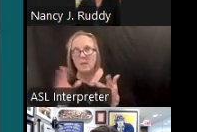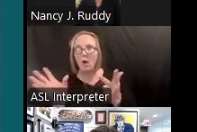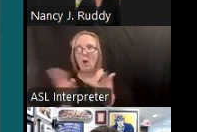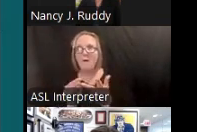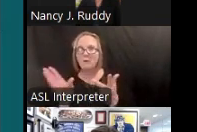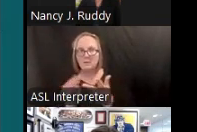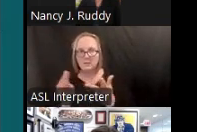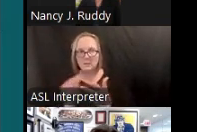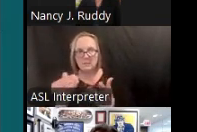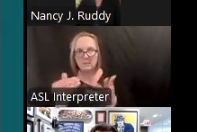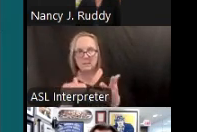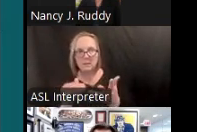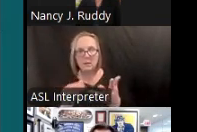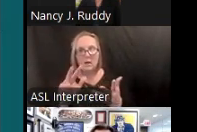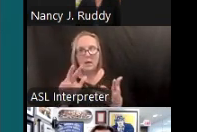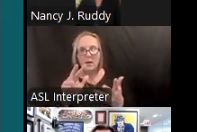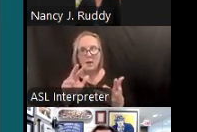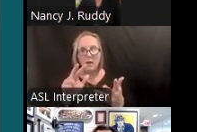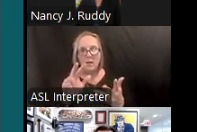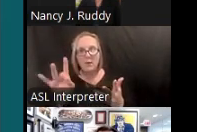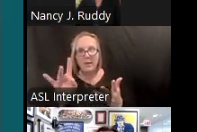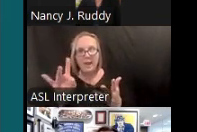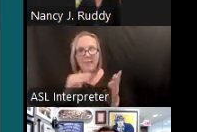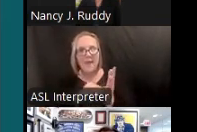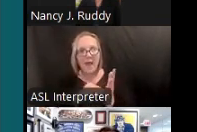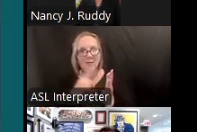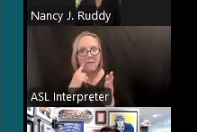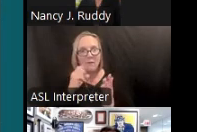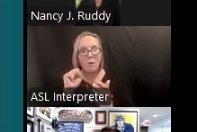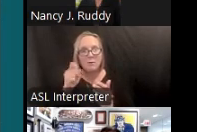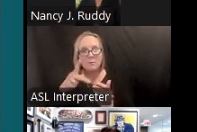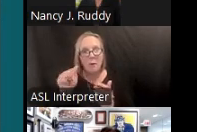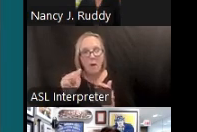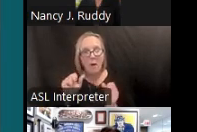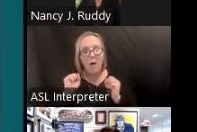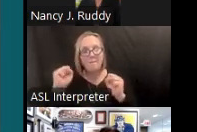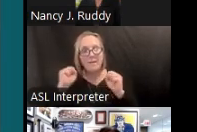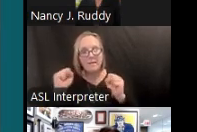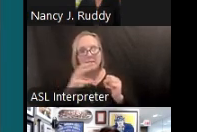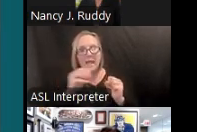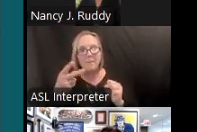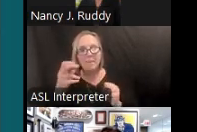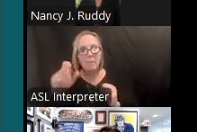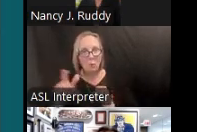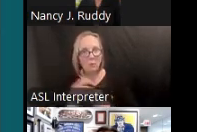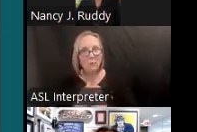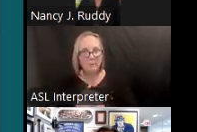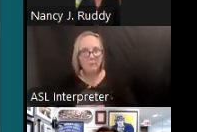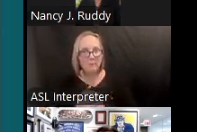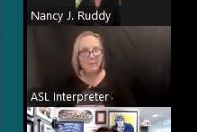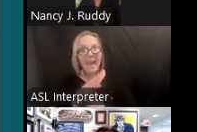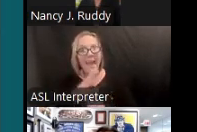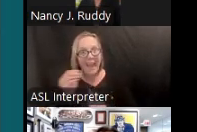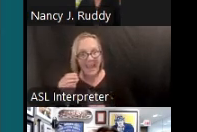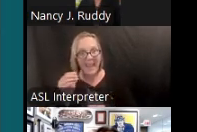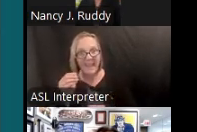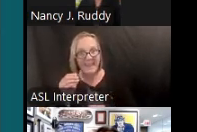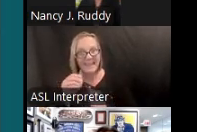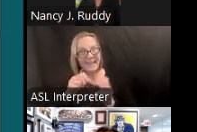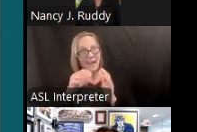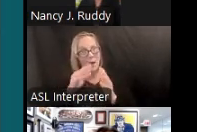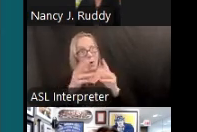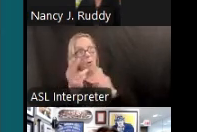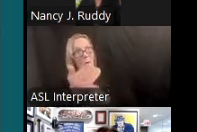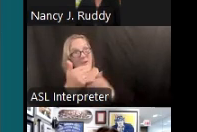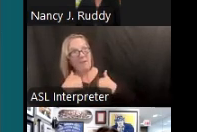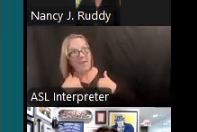and 38,000 gross square feet of spa, fitness center, and pool, as well as 1,000 key hotel. There's